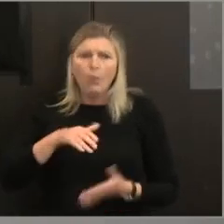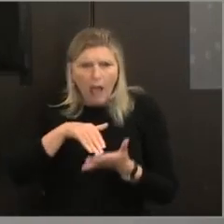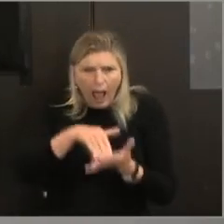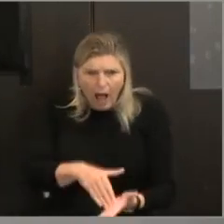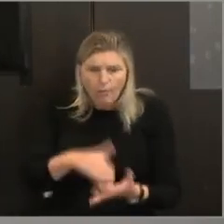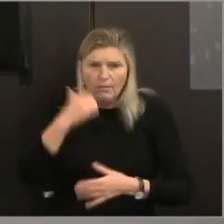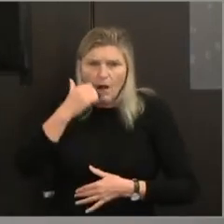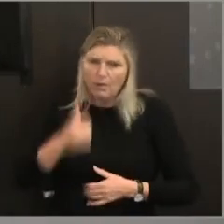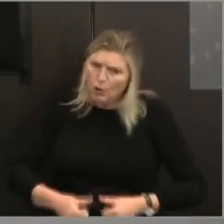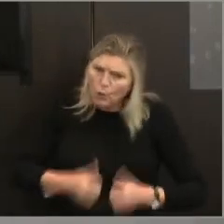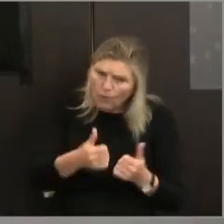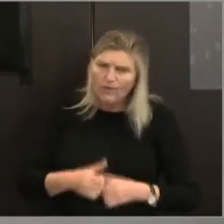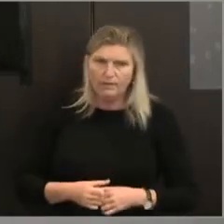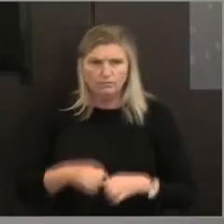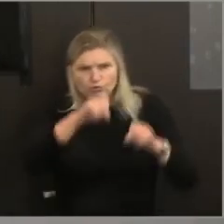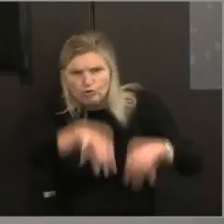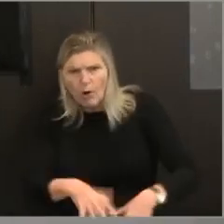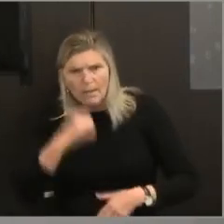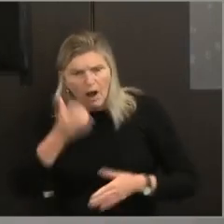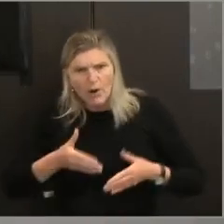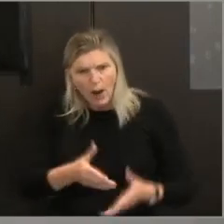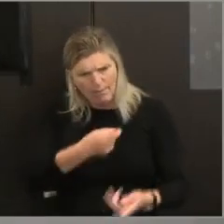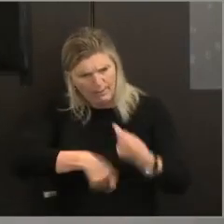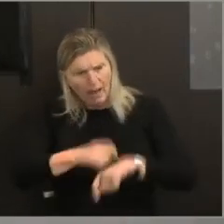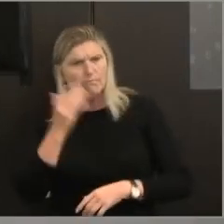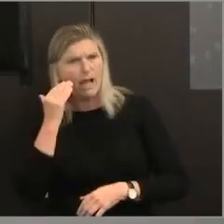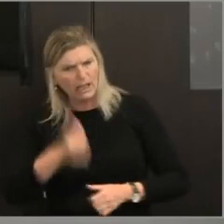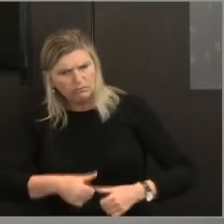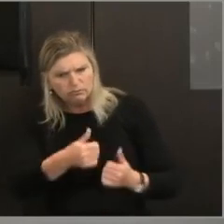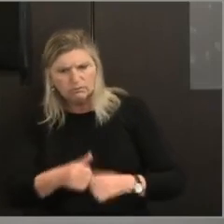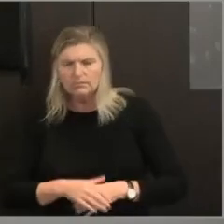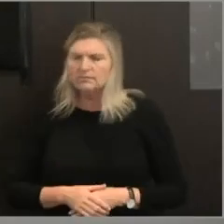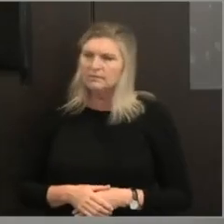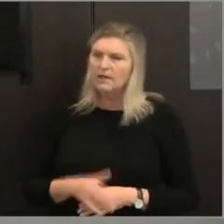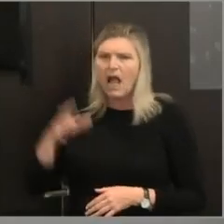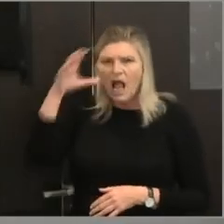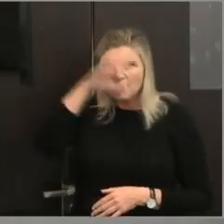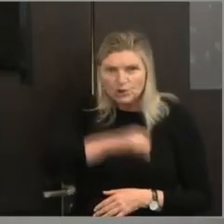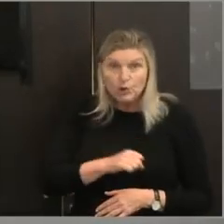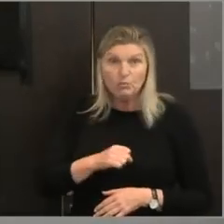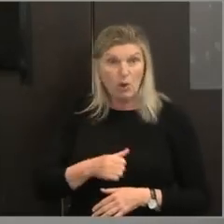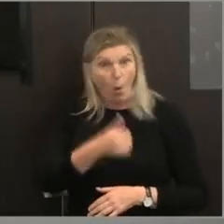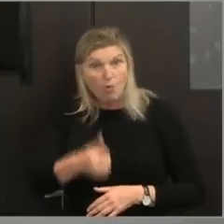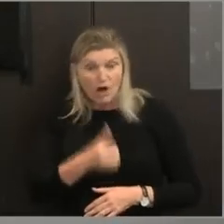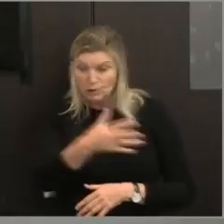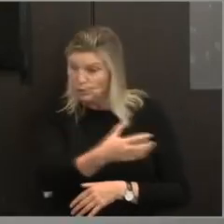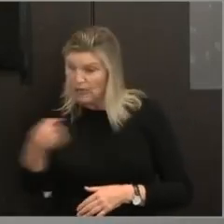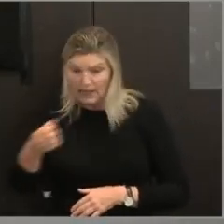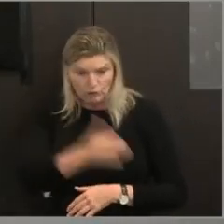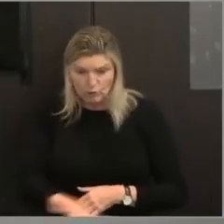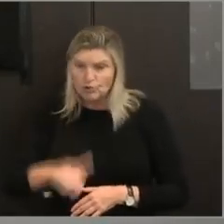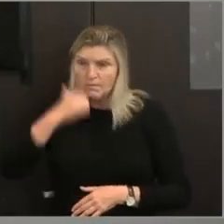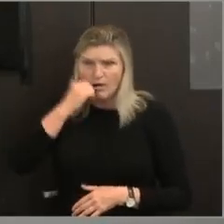Colonisation has always been genocidal, and the assumption of a power to take Māori children has been part of